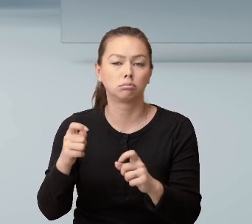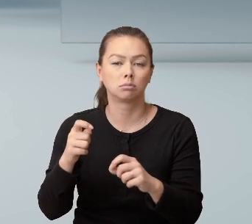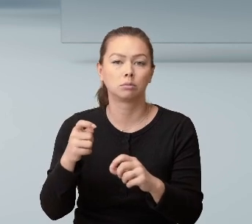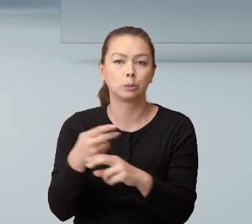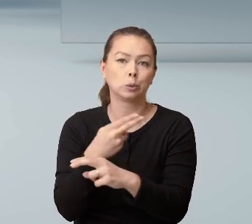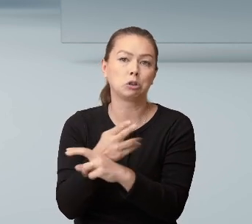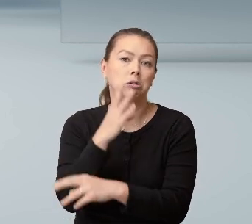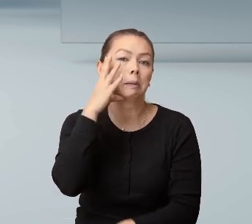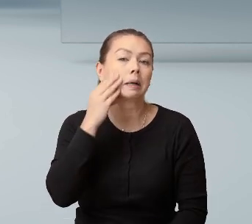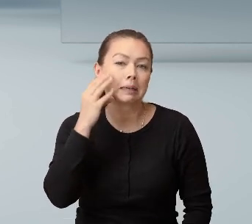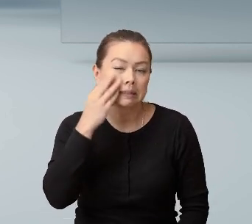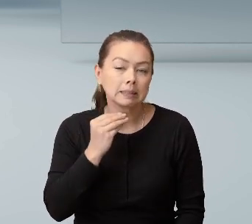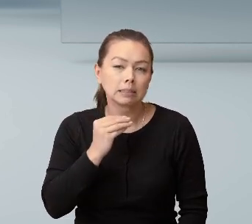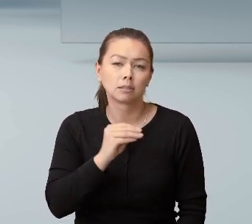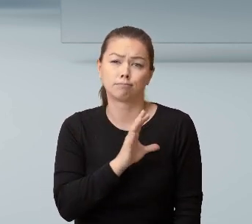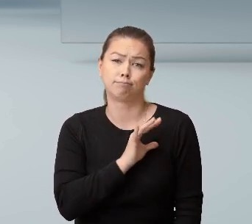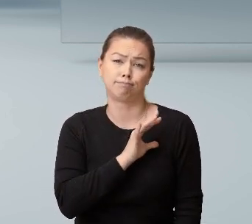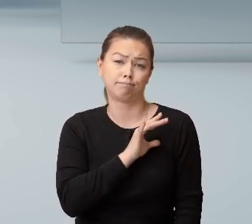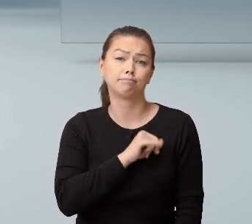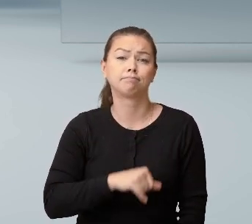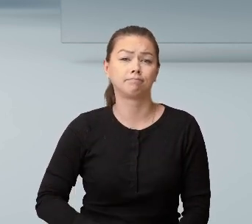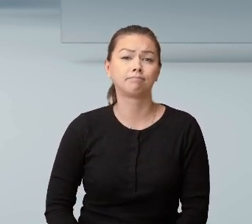too much of a negative fashion.